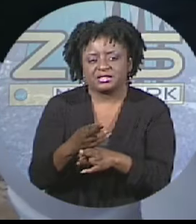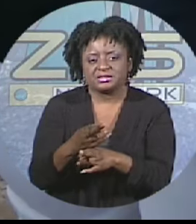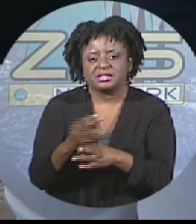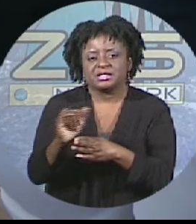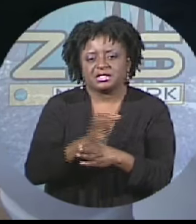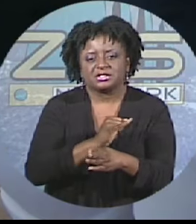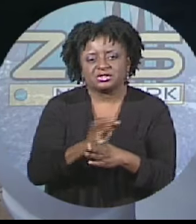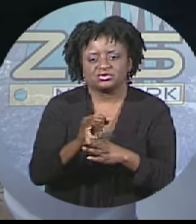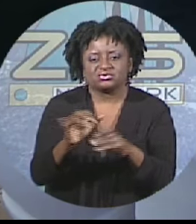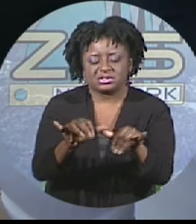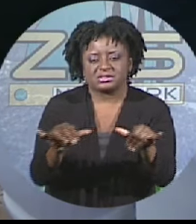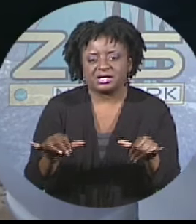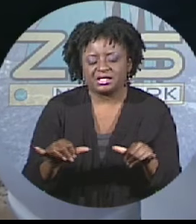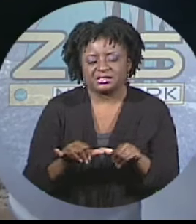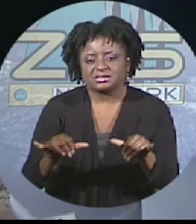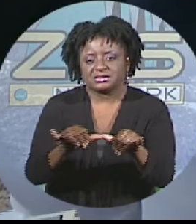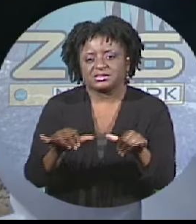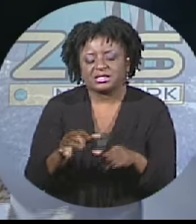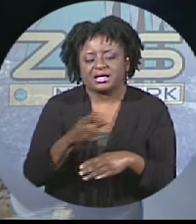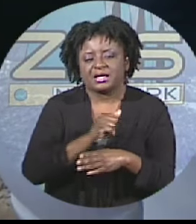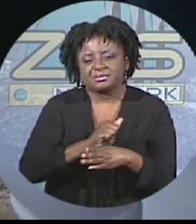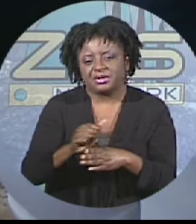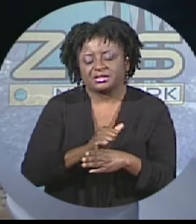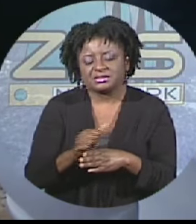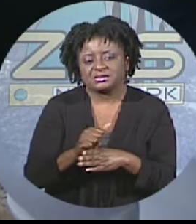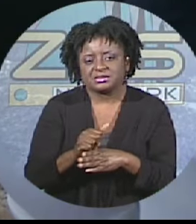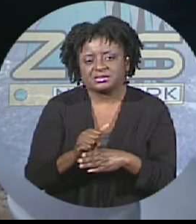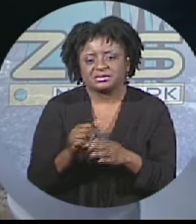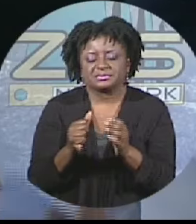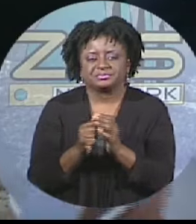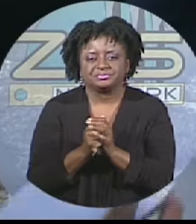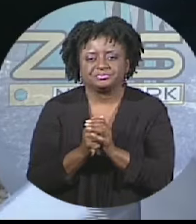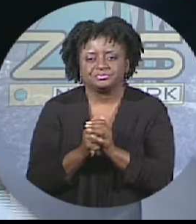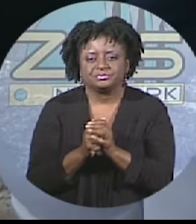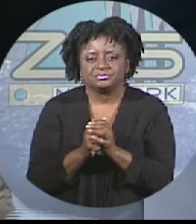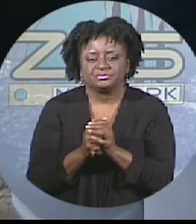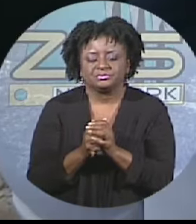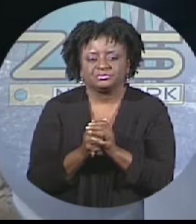there be a need to intervene, in the past, they have. Clint Watson, ZNS Network News.